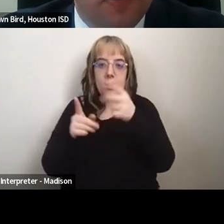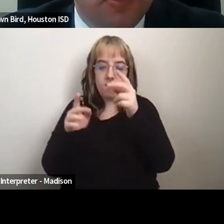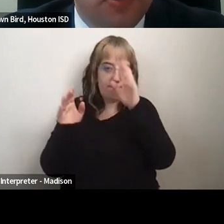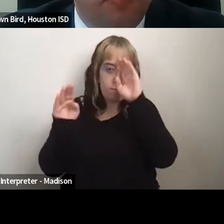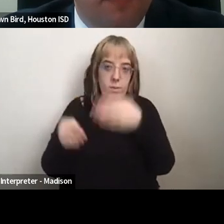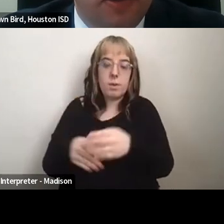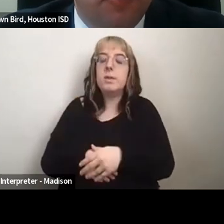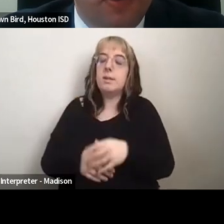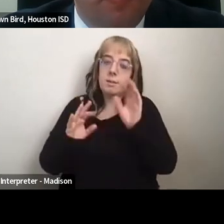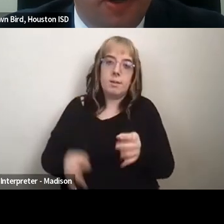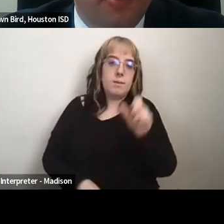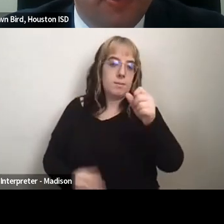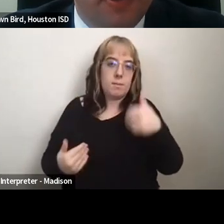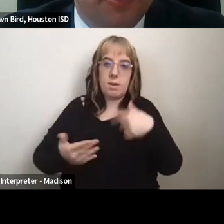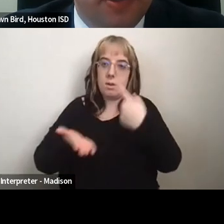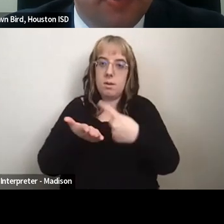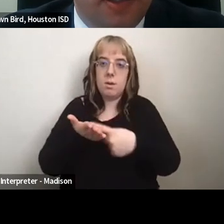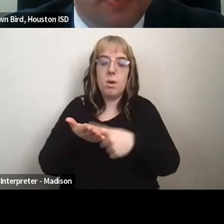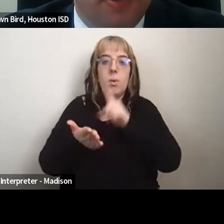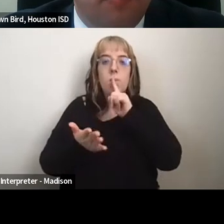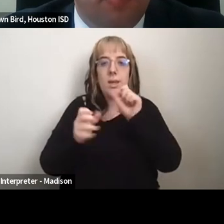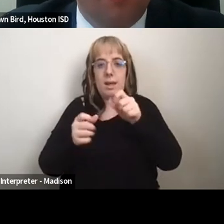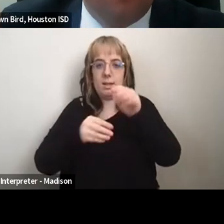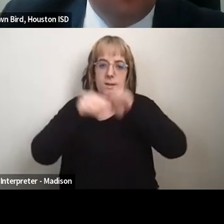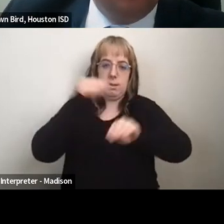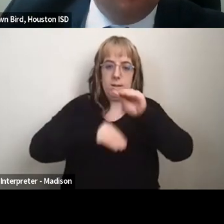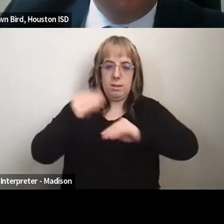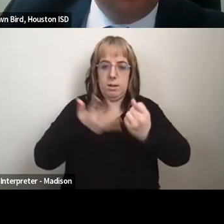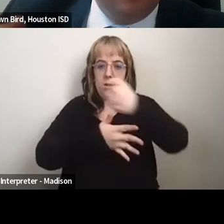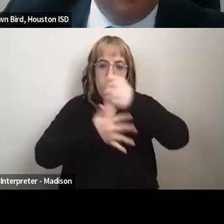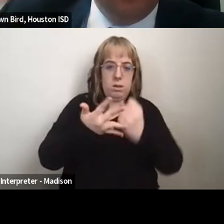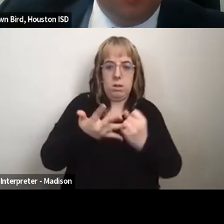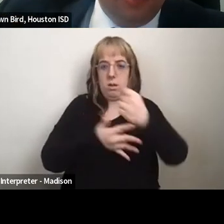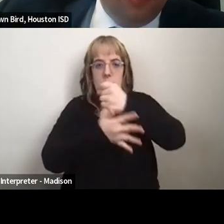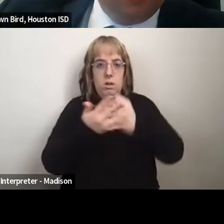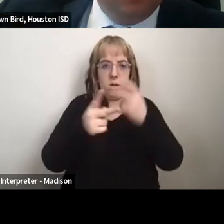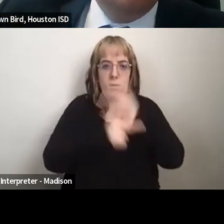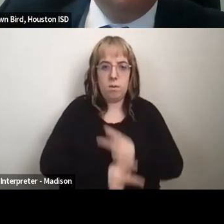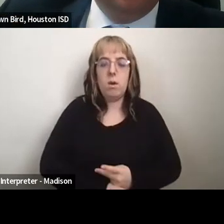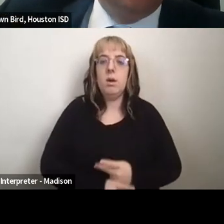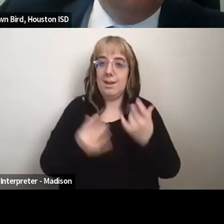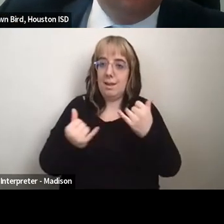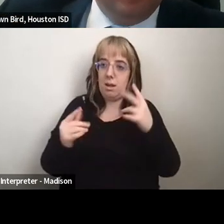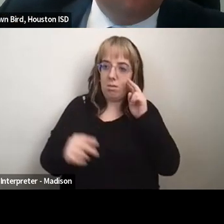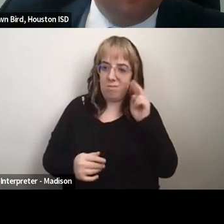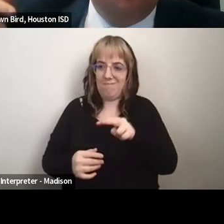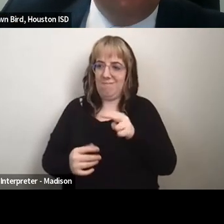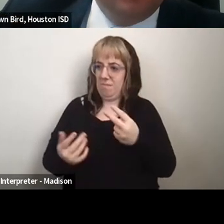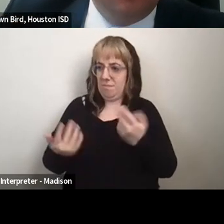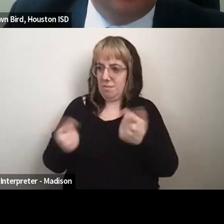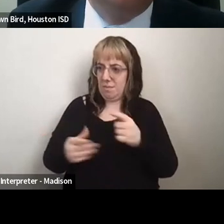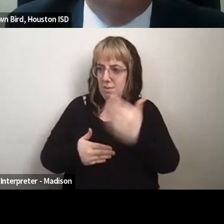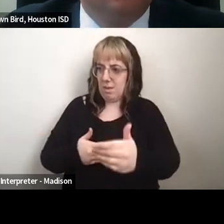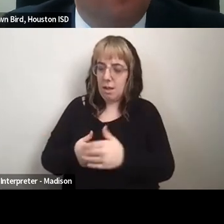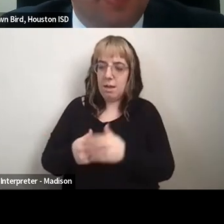have conversations, and we've had to reprioritize things over. You know, now we're looking at what's going to happen next. So we have made